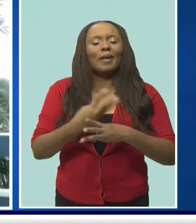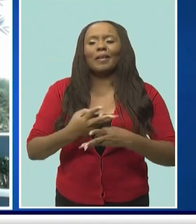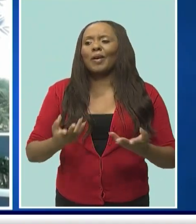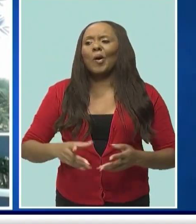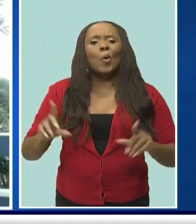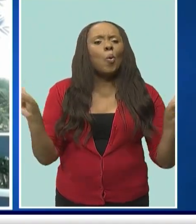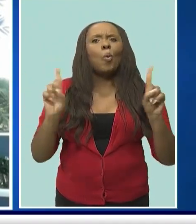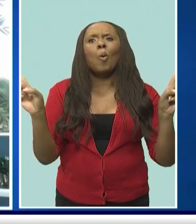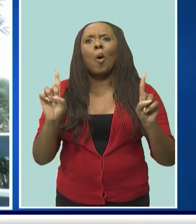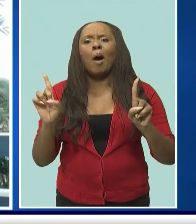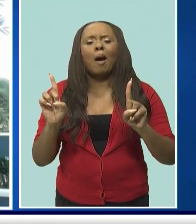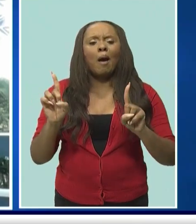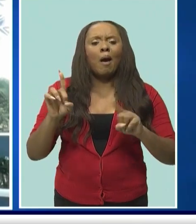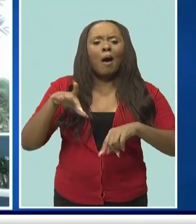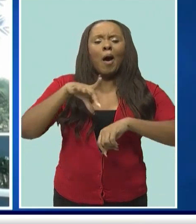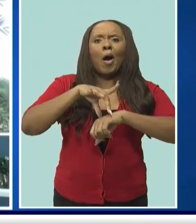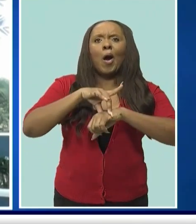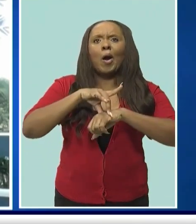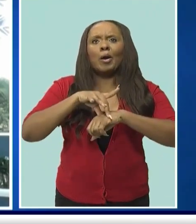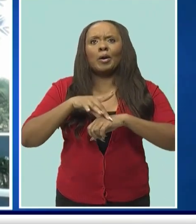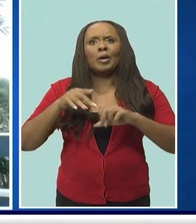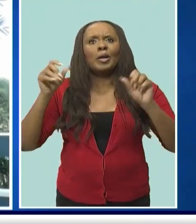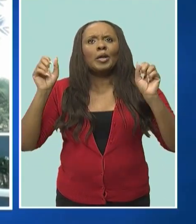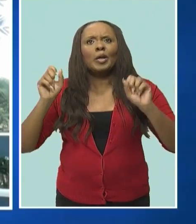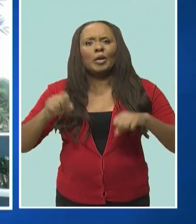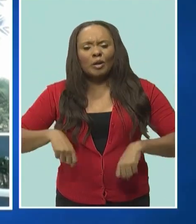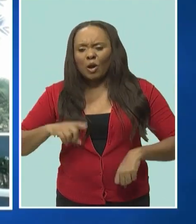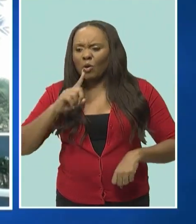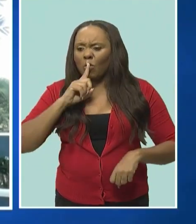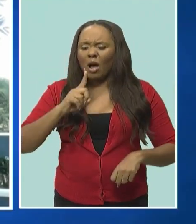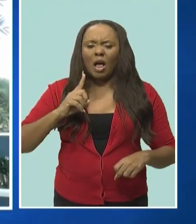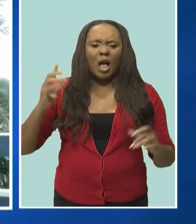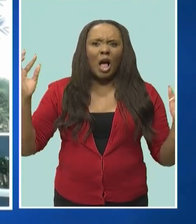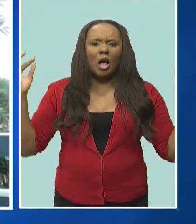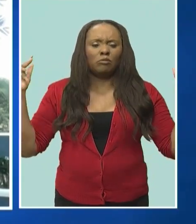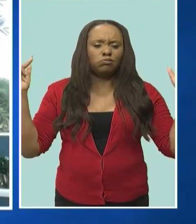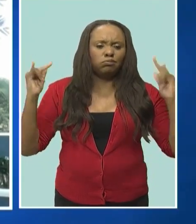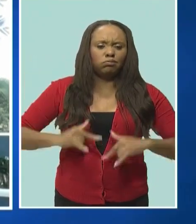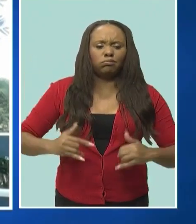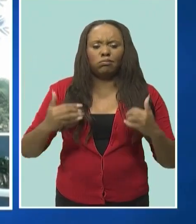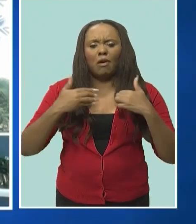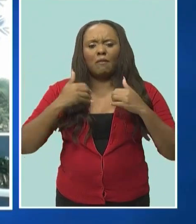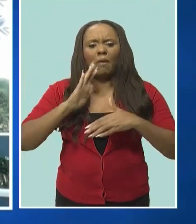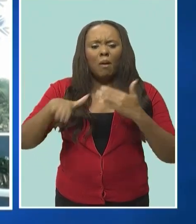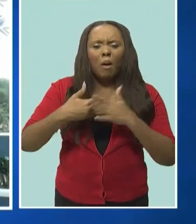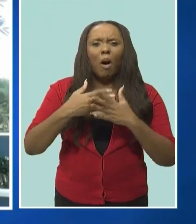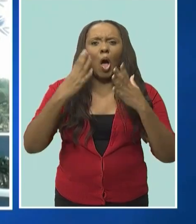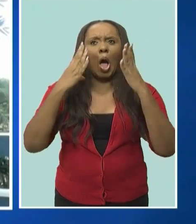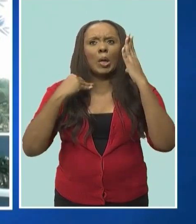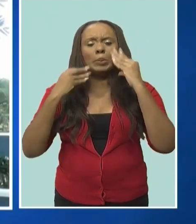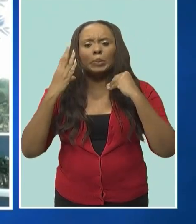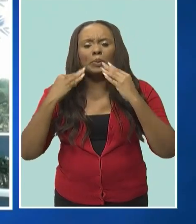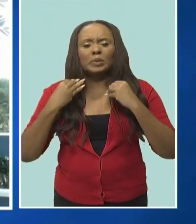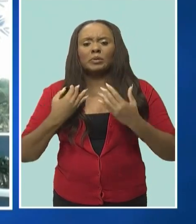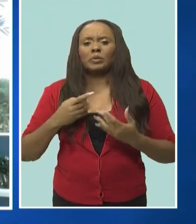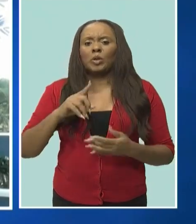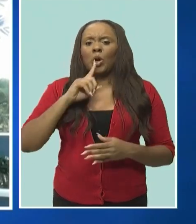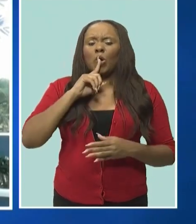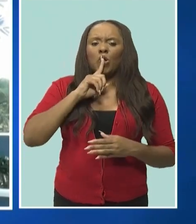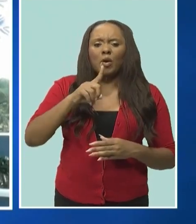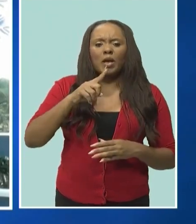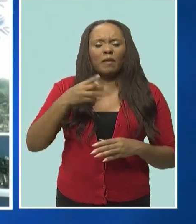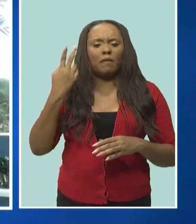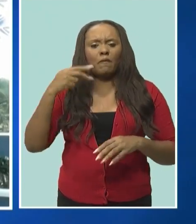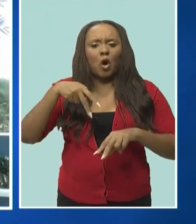find a place in a radius of less than an hour where you can have all these experiences from one of the best surf spots in the